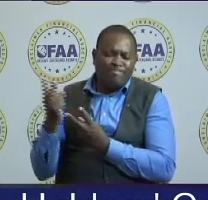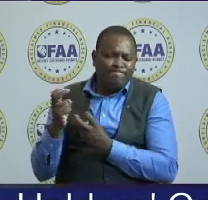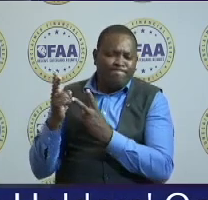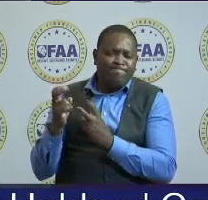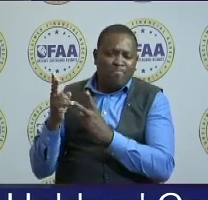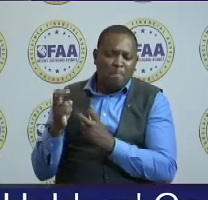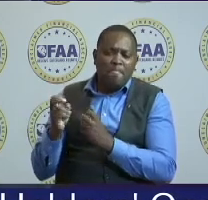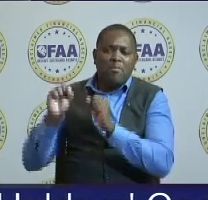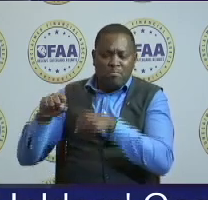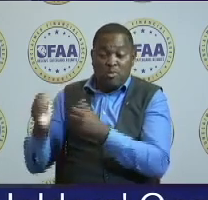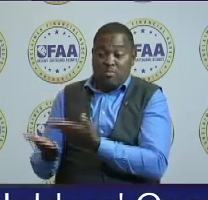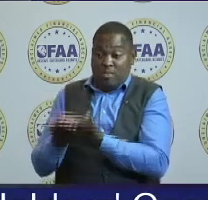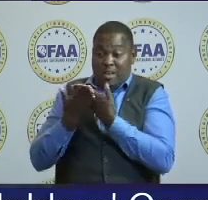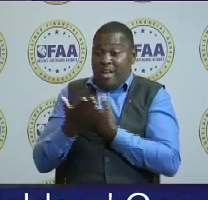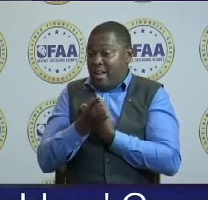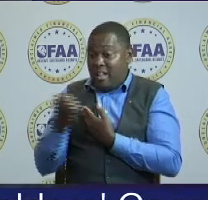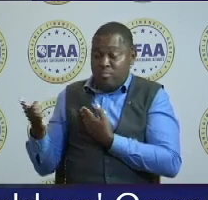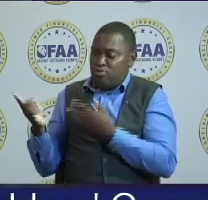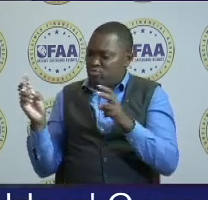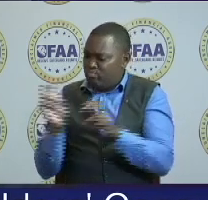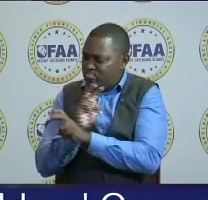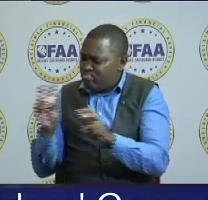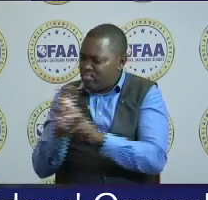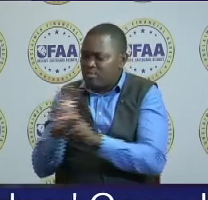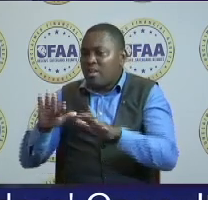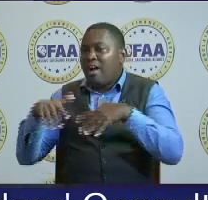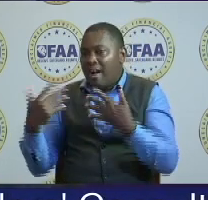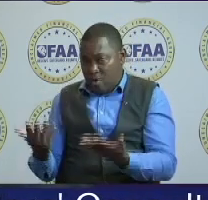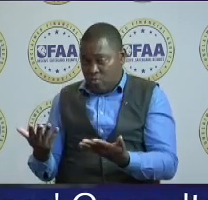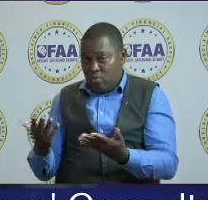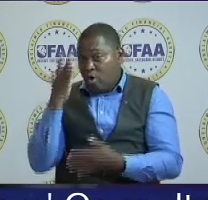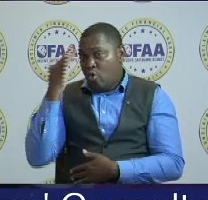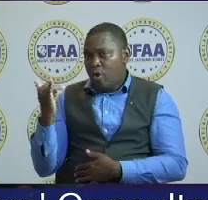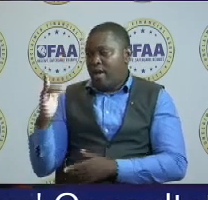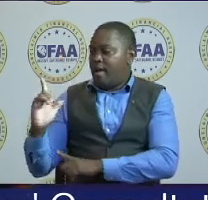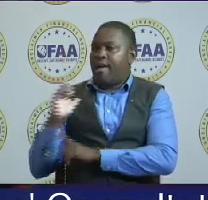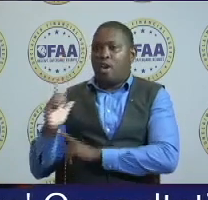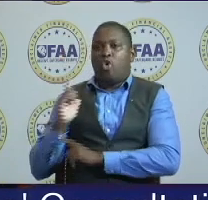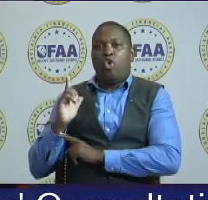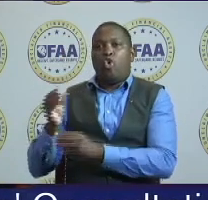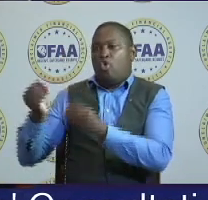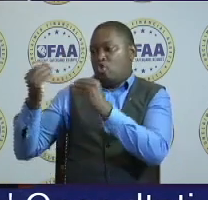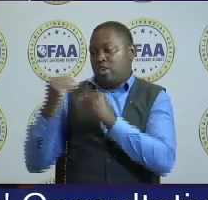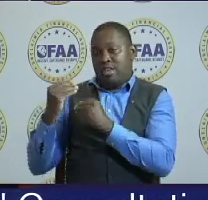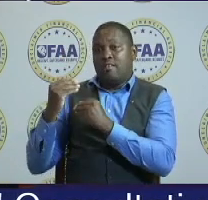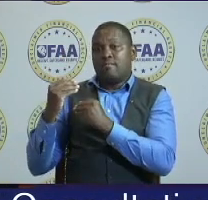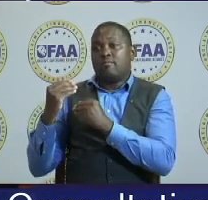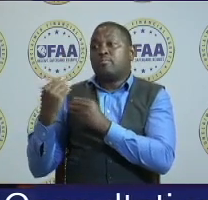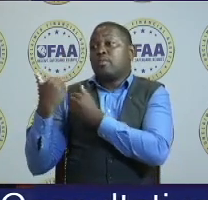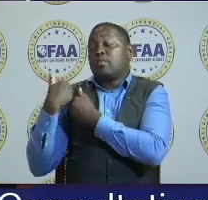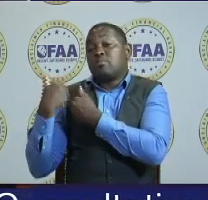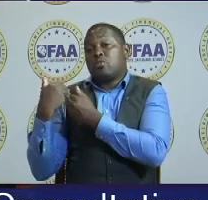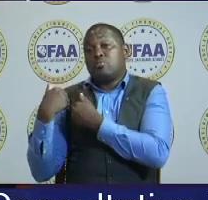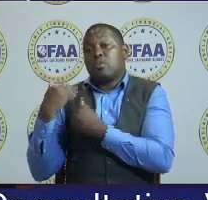them be able to undertake that due diligence, because the law bestows the responsibility of non-compliance on the